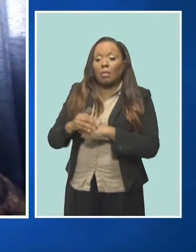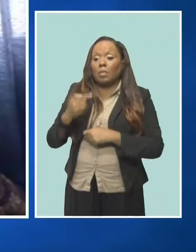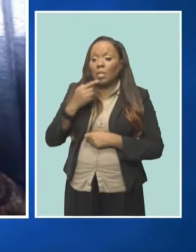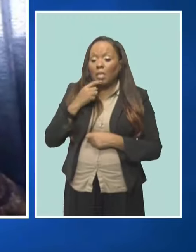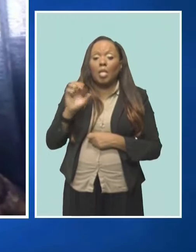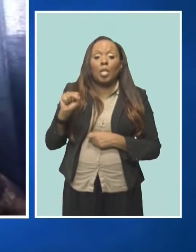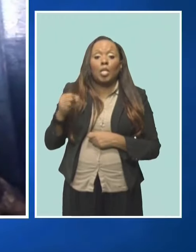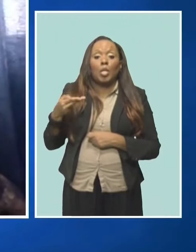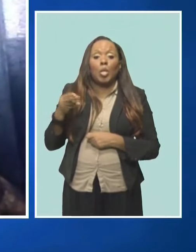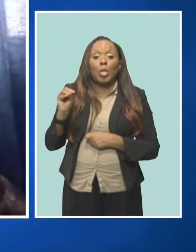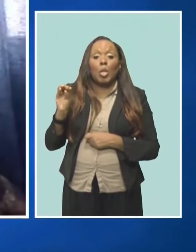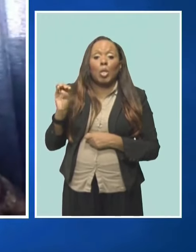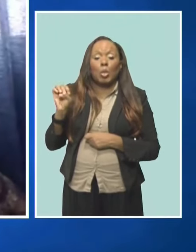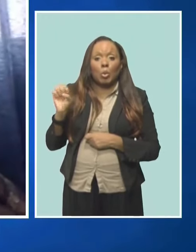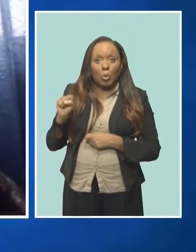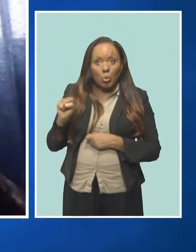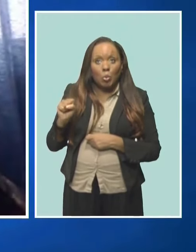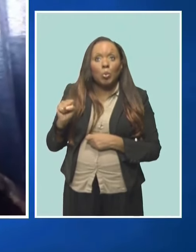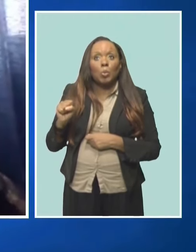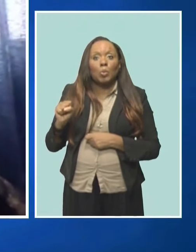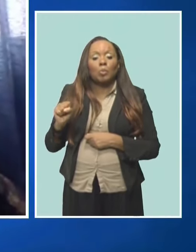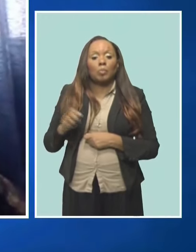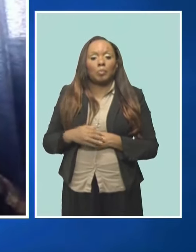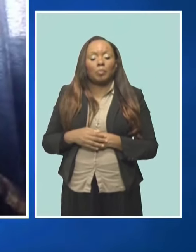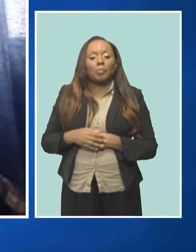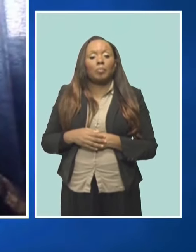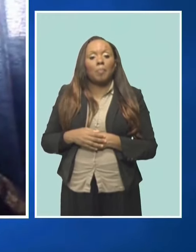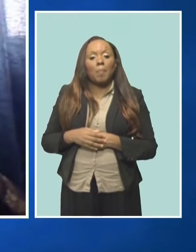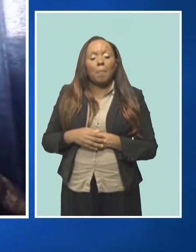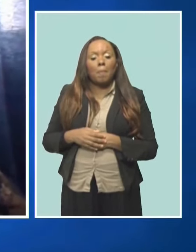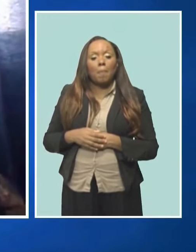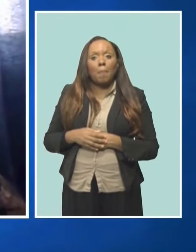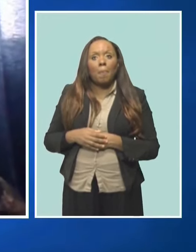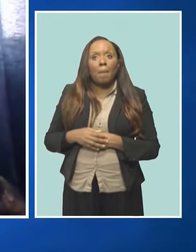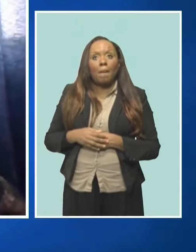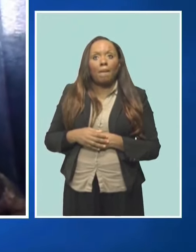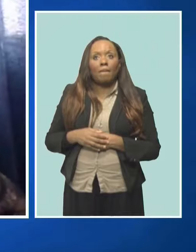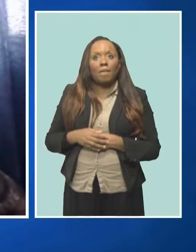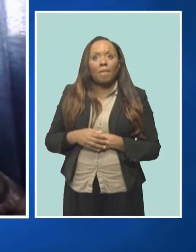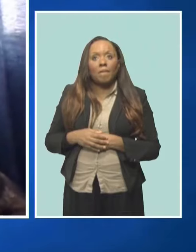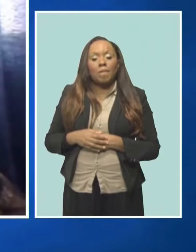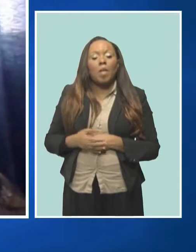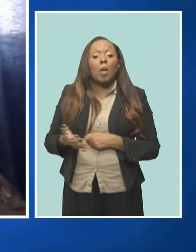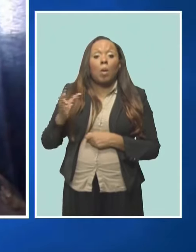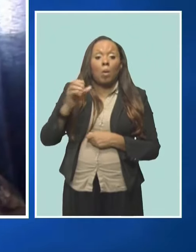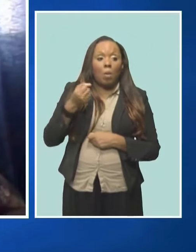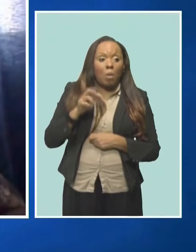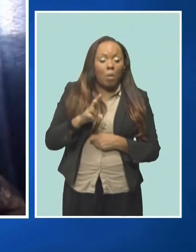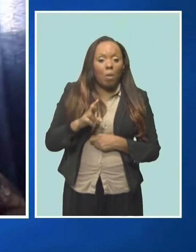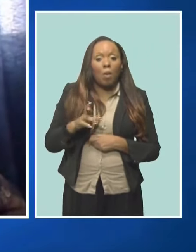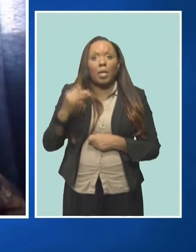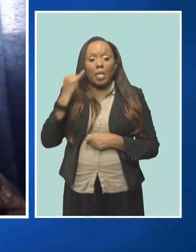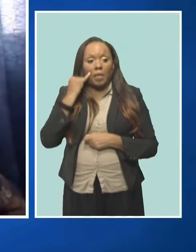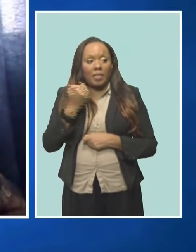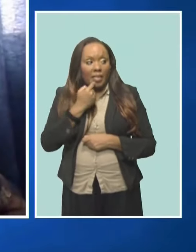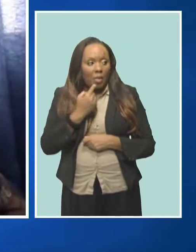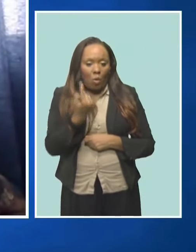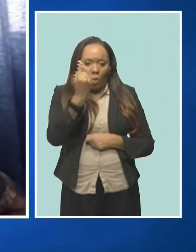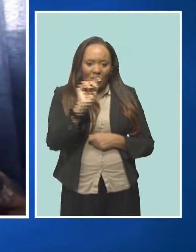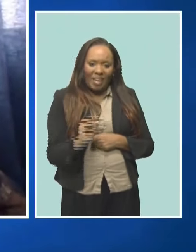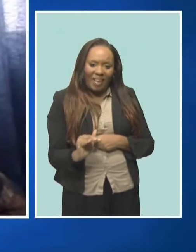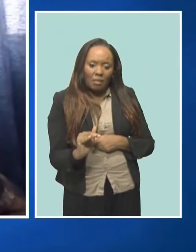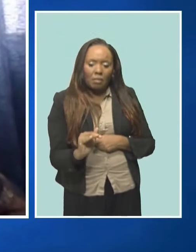a regular way, or irregular ways where we can talk about moving from one child to children. So we have